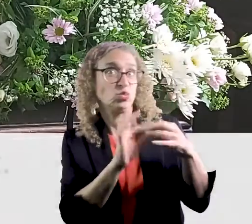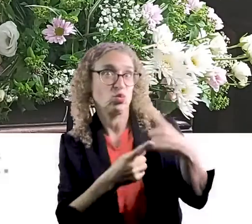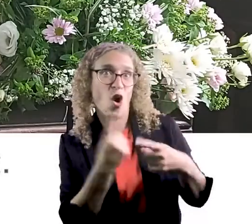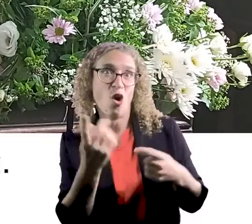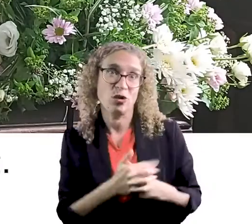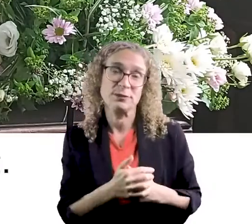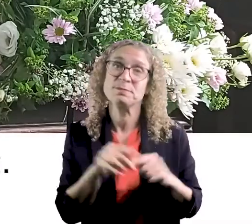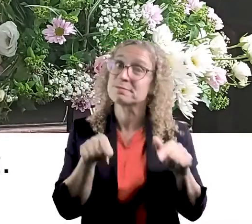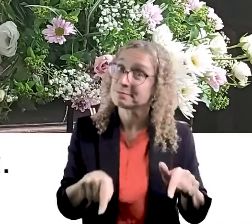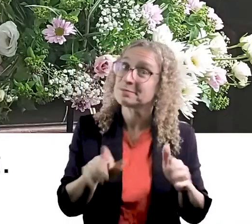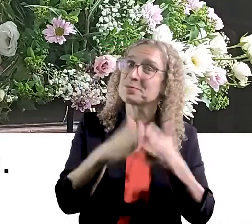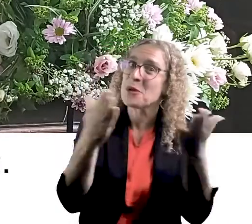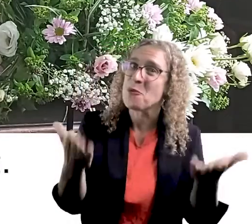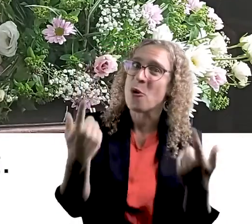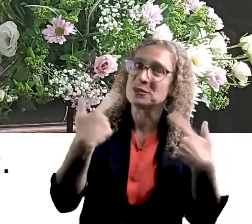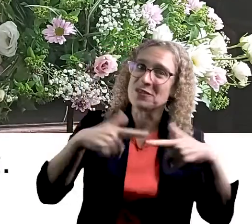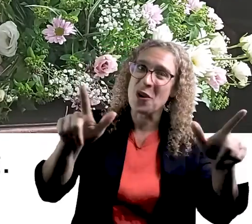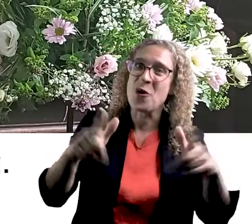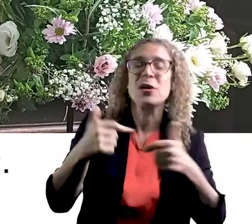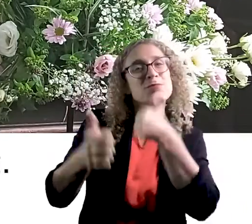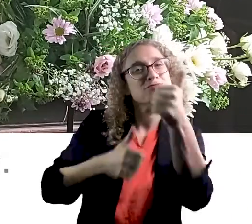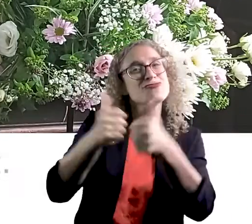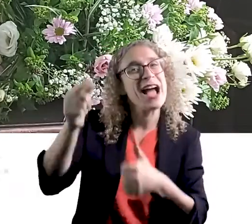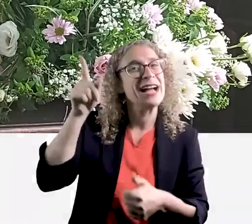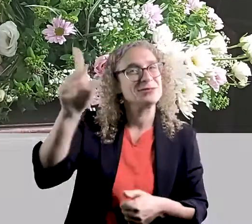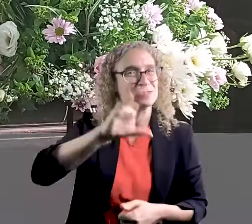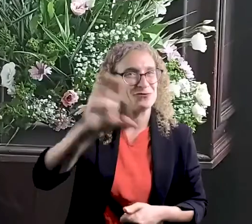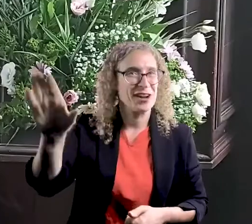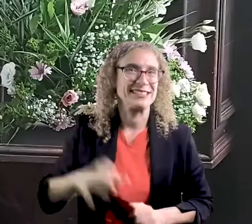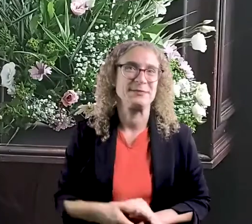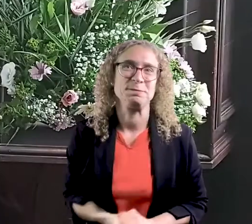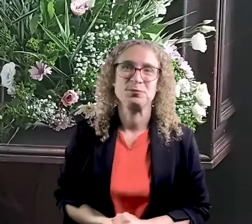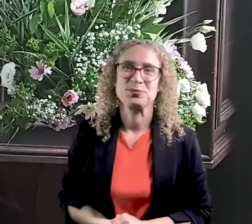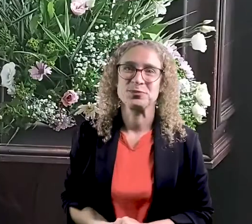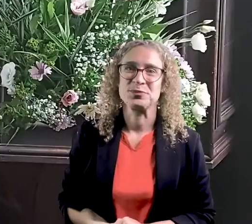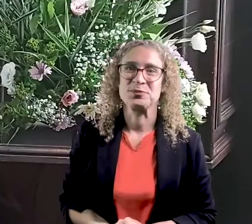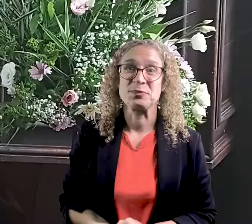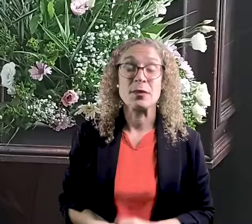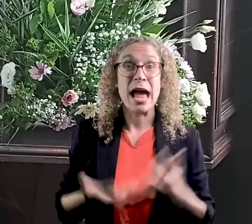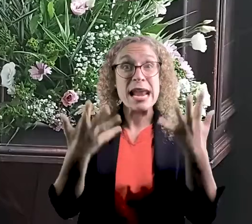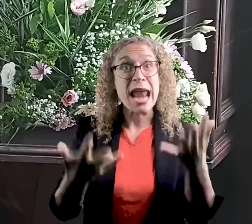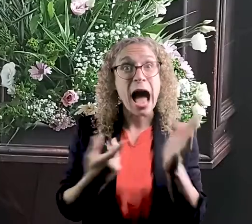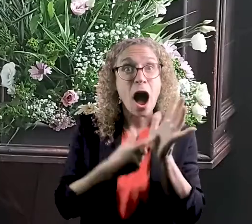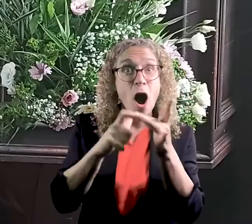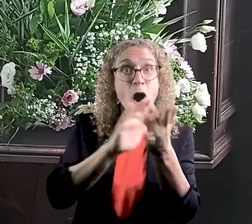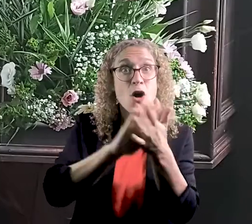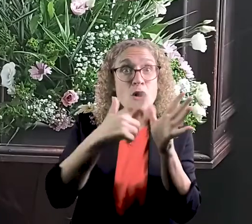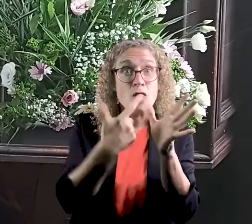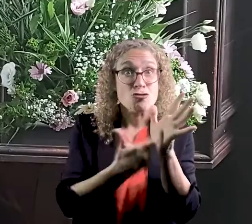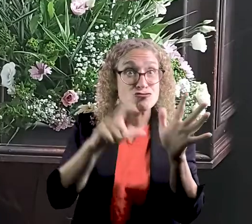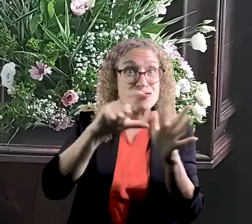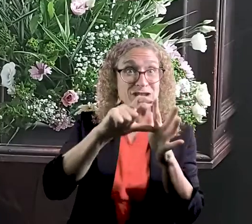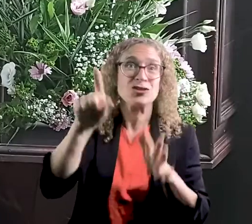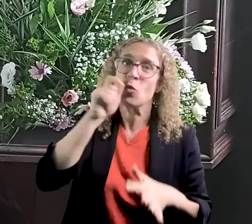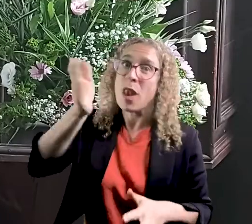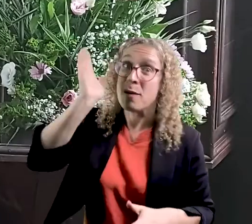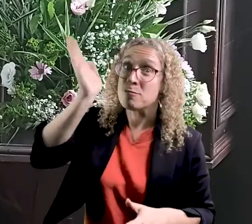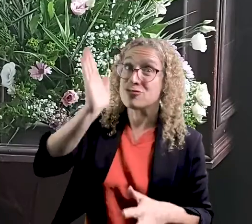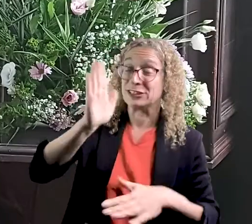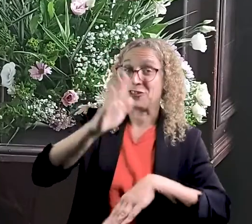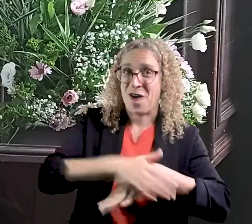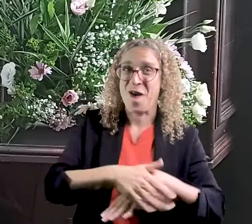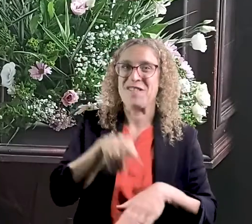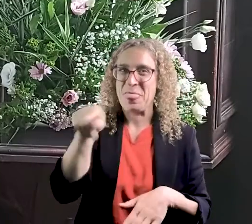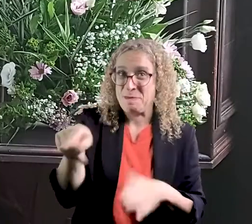of the Lord. Praise to you, O Christ. And now we're going to hear Richard preach on